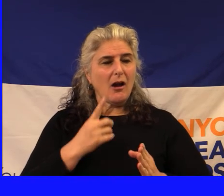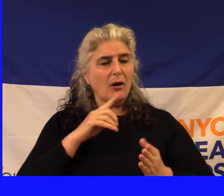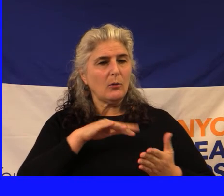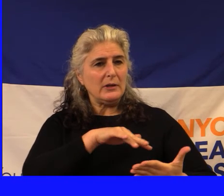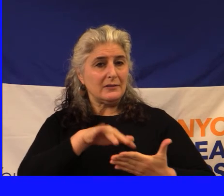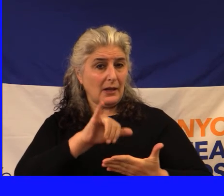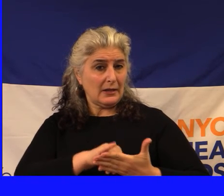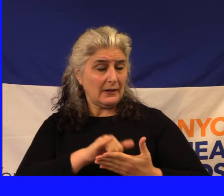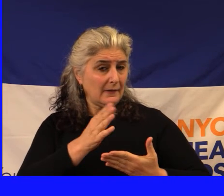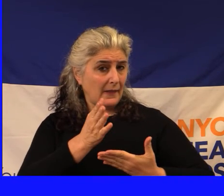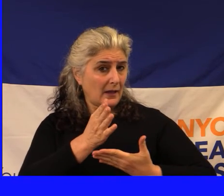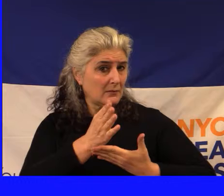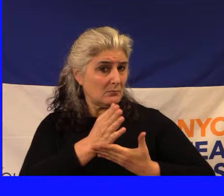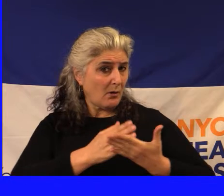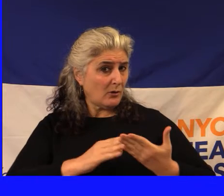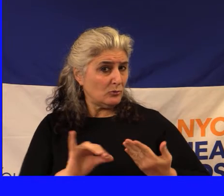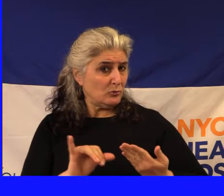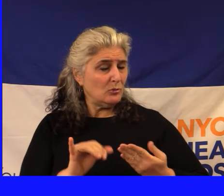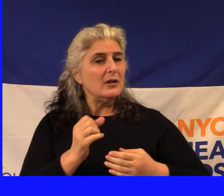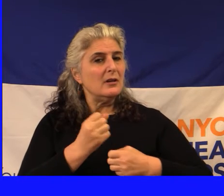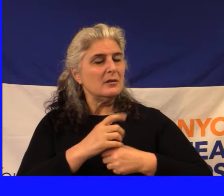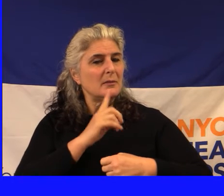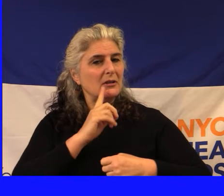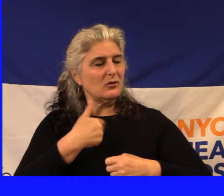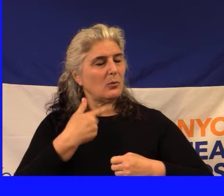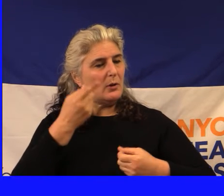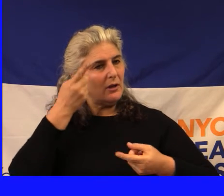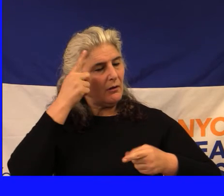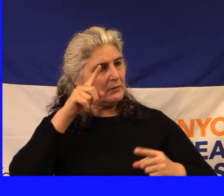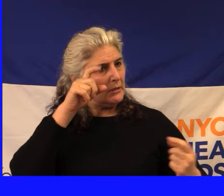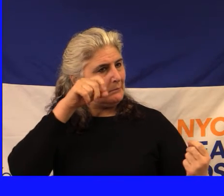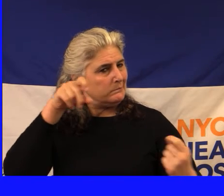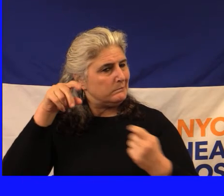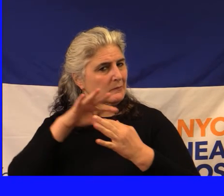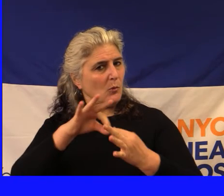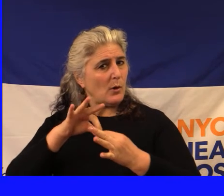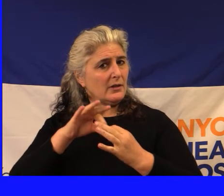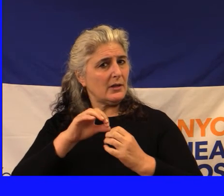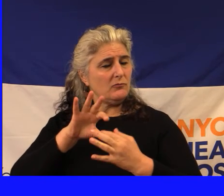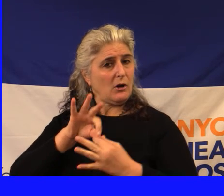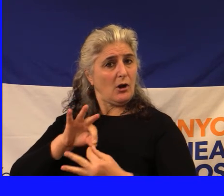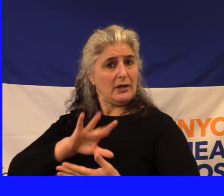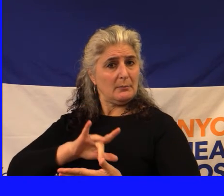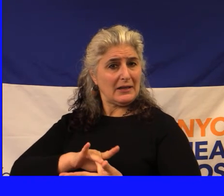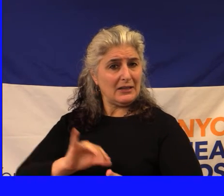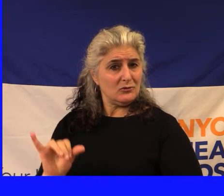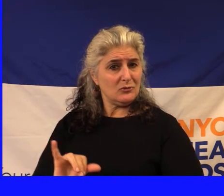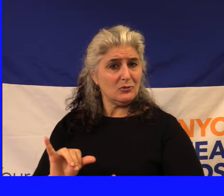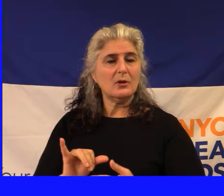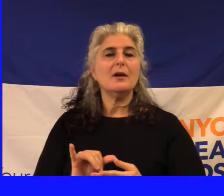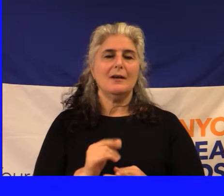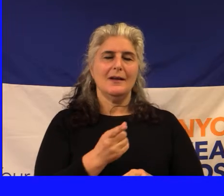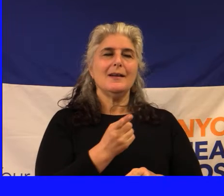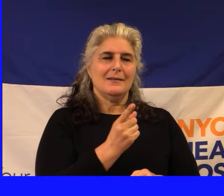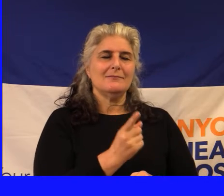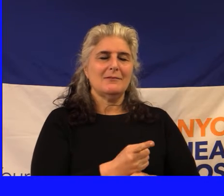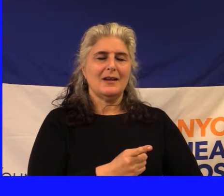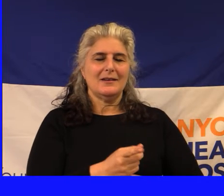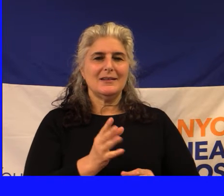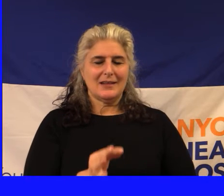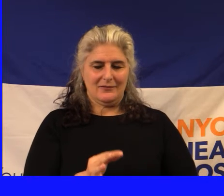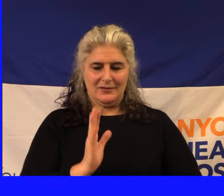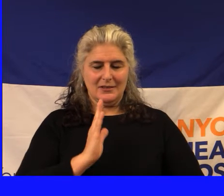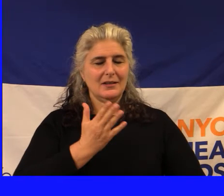that we have that coordination with the medications? Yep, we're definitely looking at that. The Cardiology Council